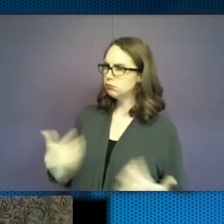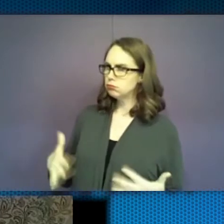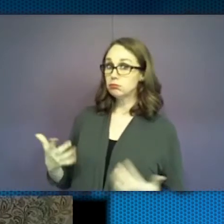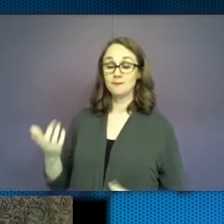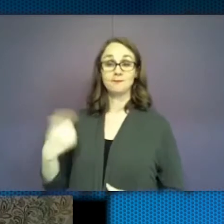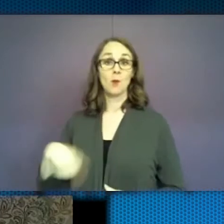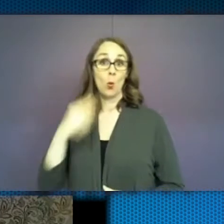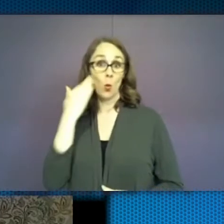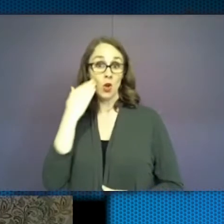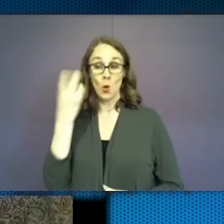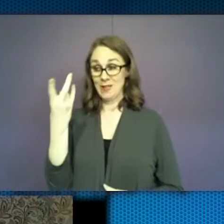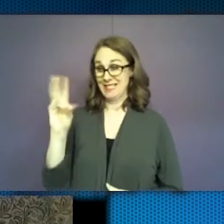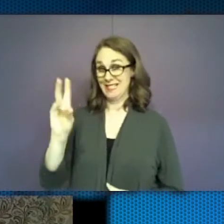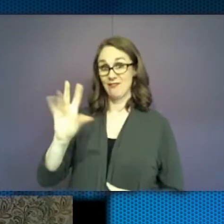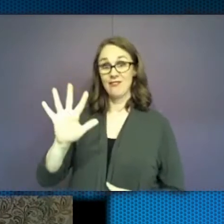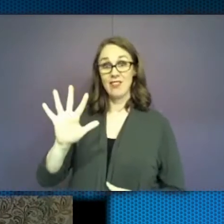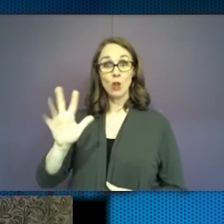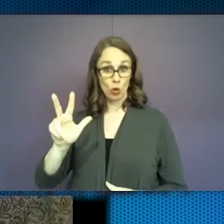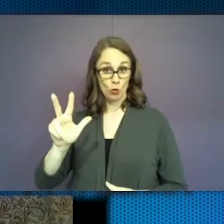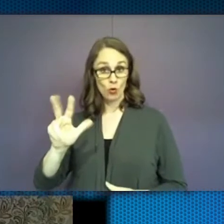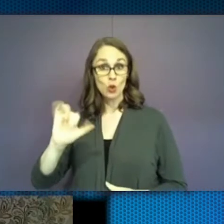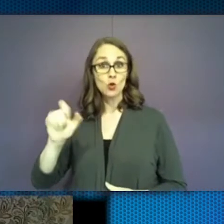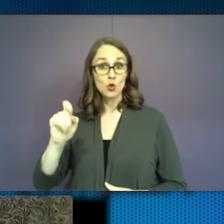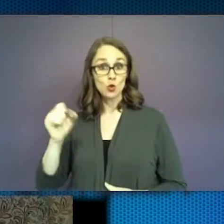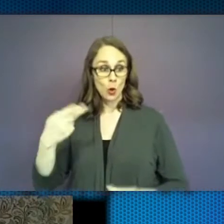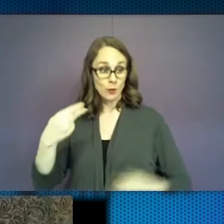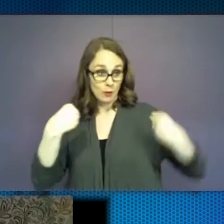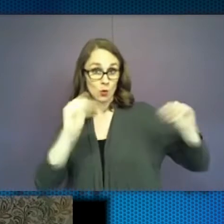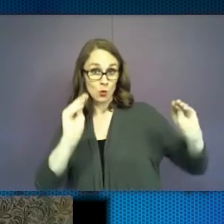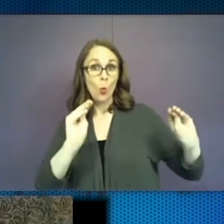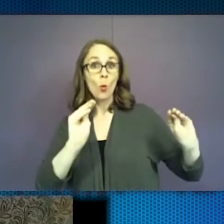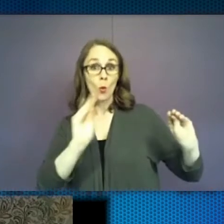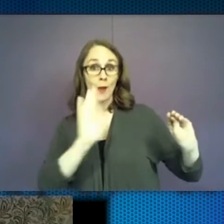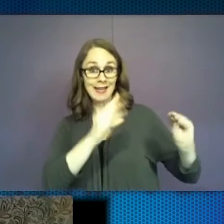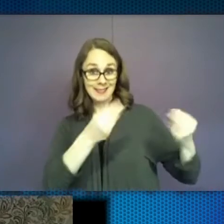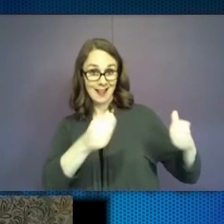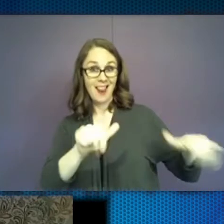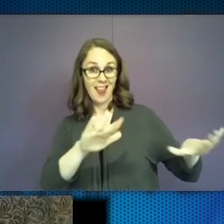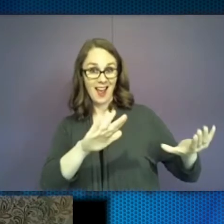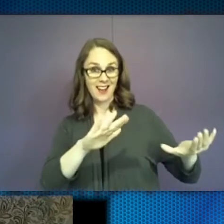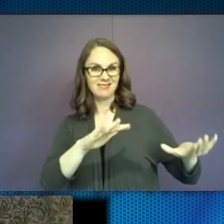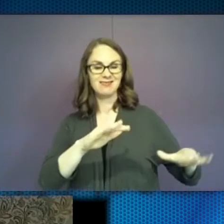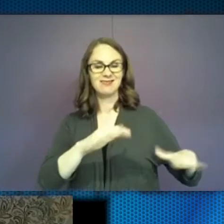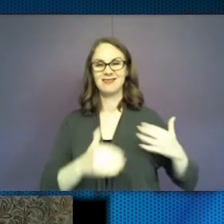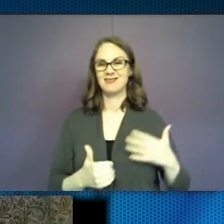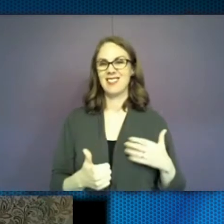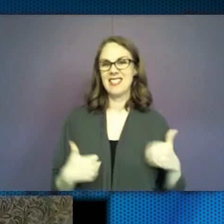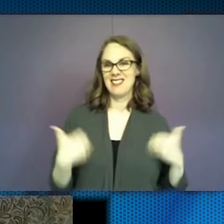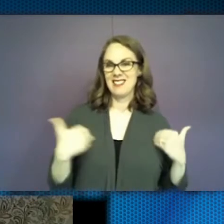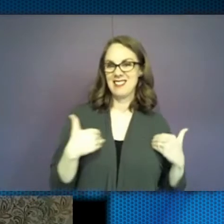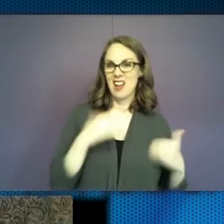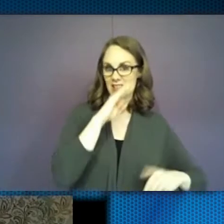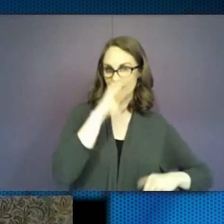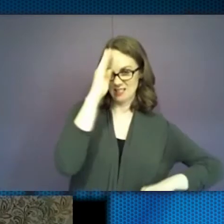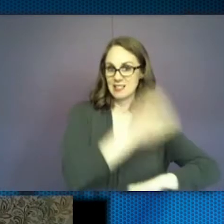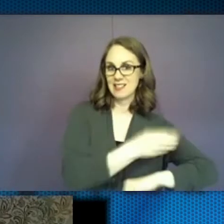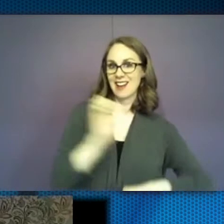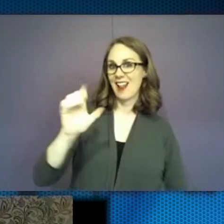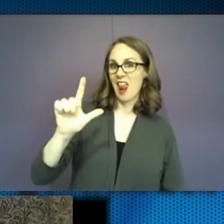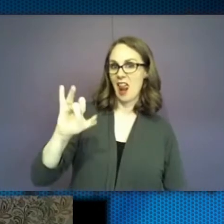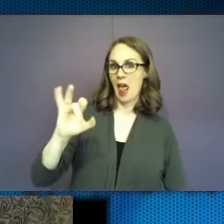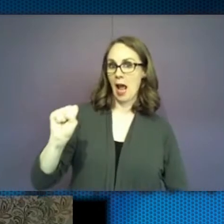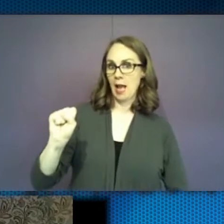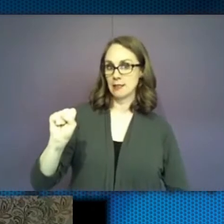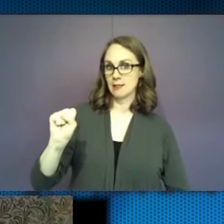in 1753, Joseph sold his land to his youngest son, Elias, who, as far as we